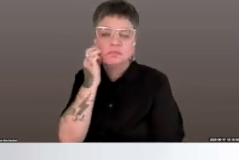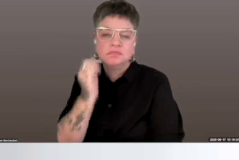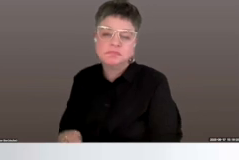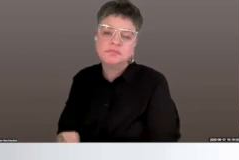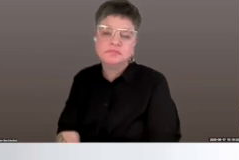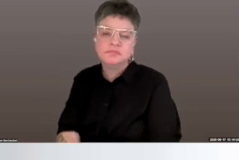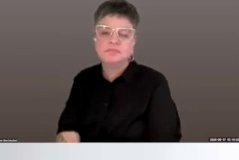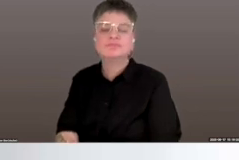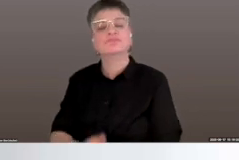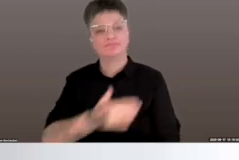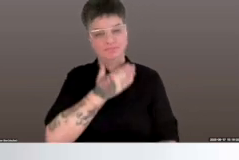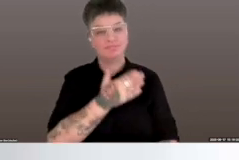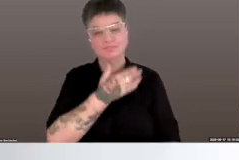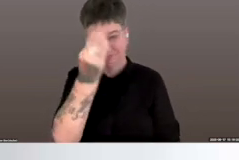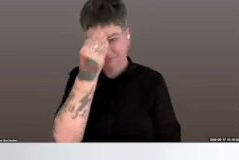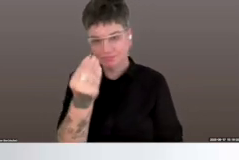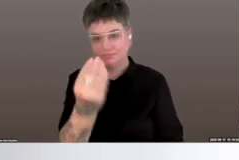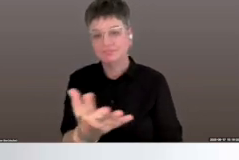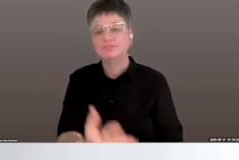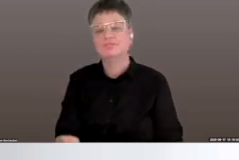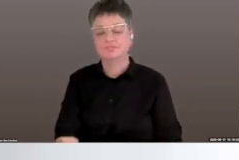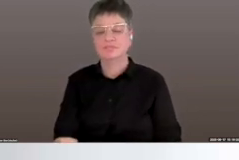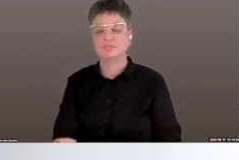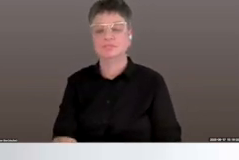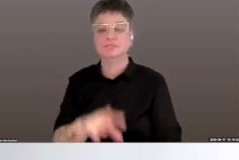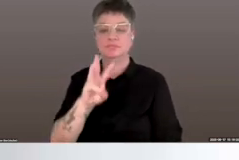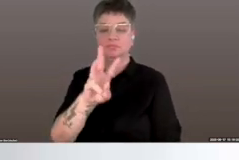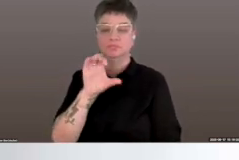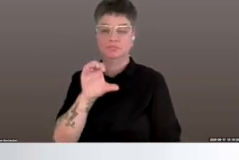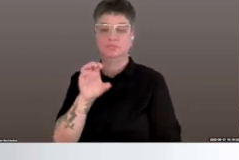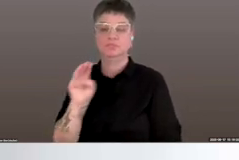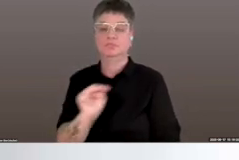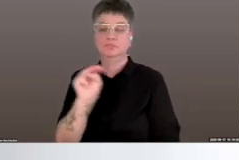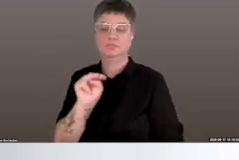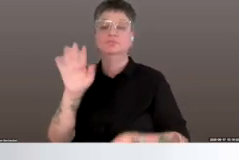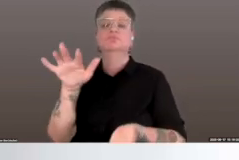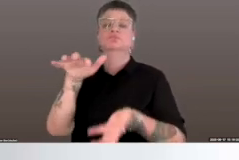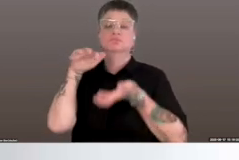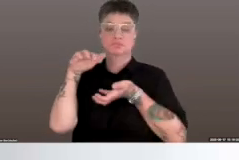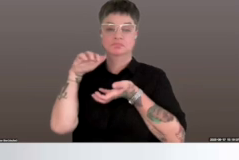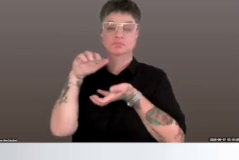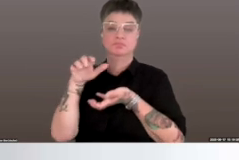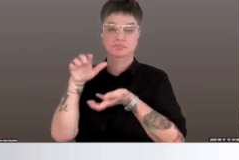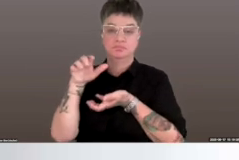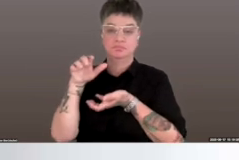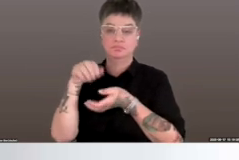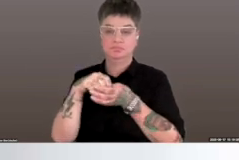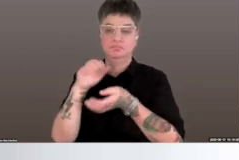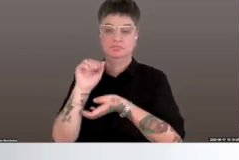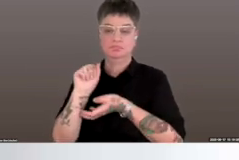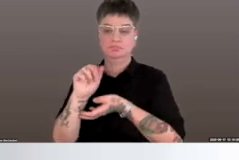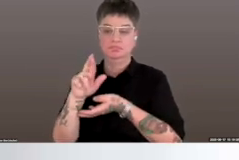Be happy to tell you all about it. It's received $600 million to date in part because it's been around